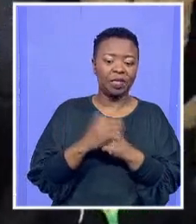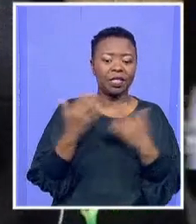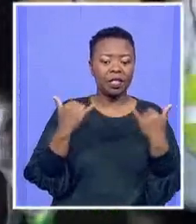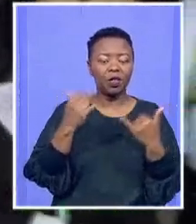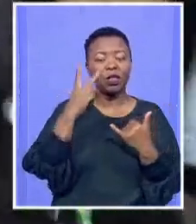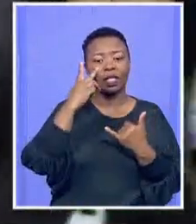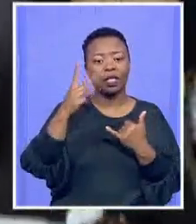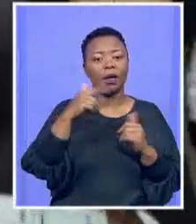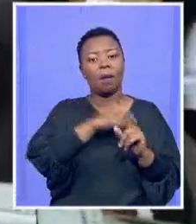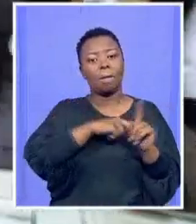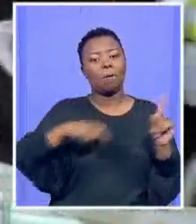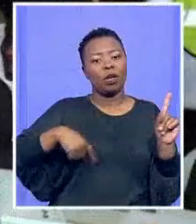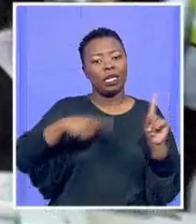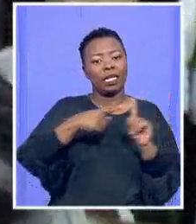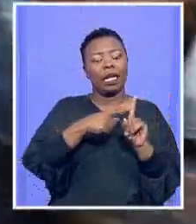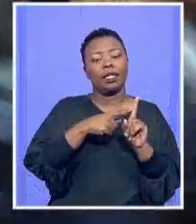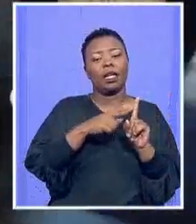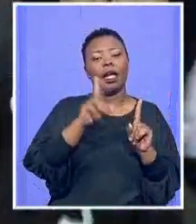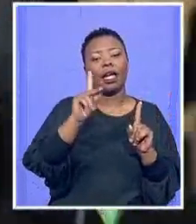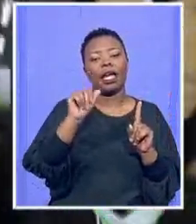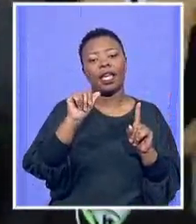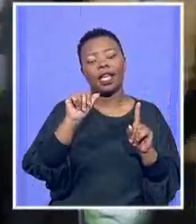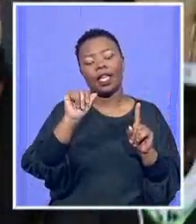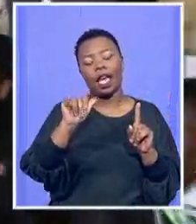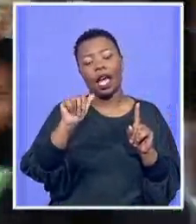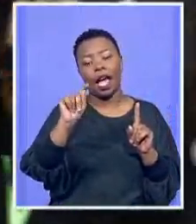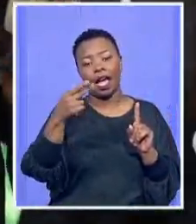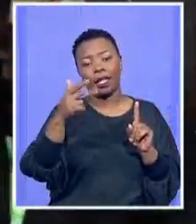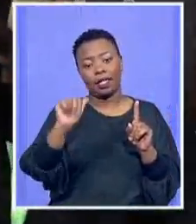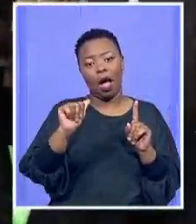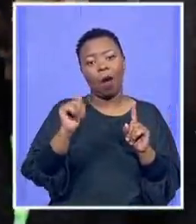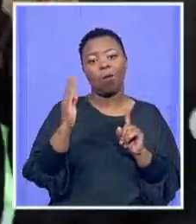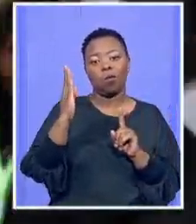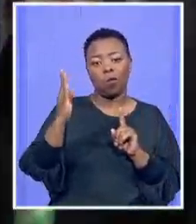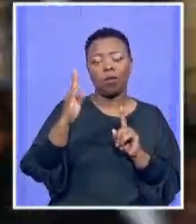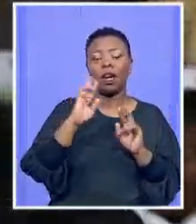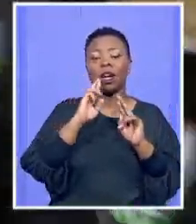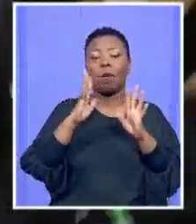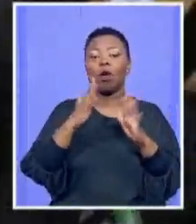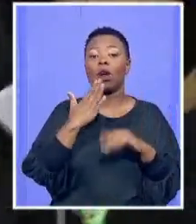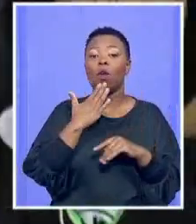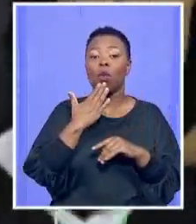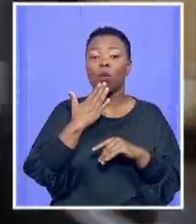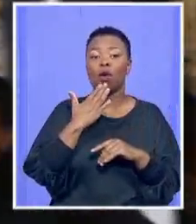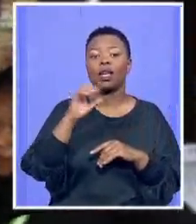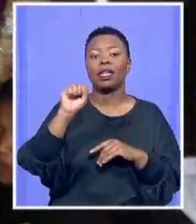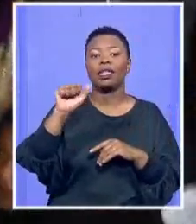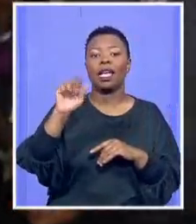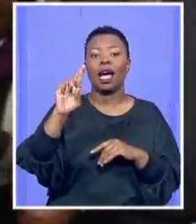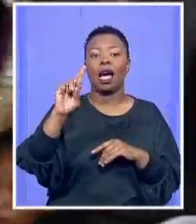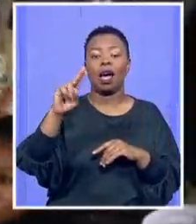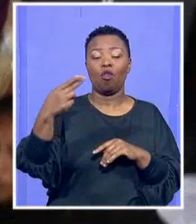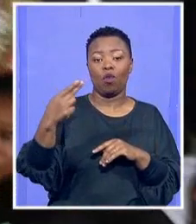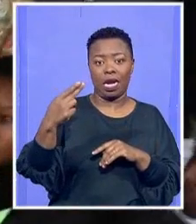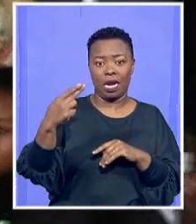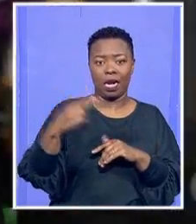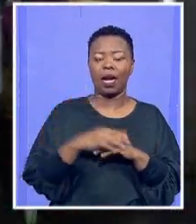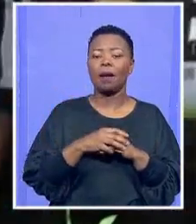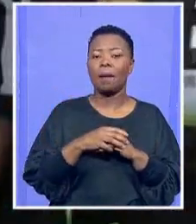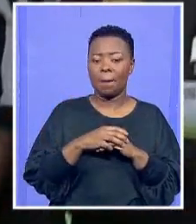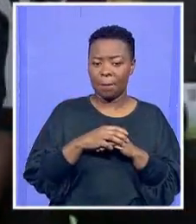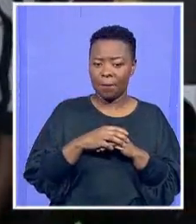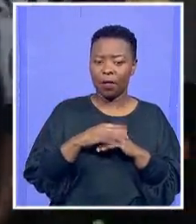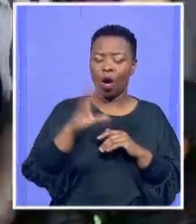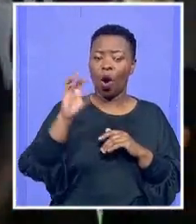President Uhuru Kenyatta prepares to hand over the reins. We've got our reporter there, Sarah Kimani, who's on standby. Sarah, we understand Raila Odinga